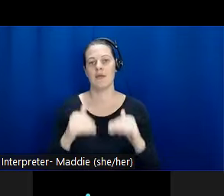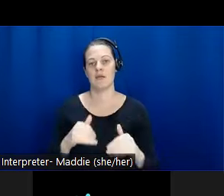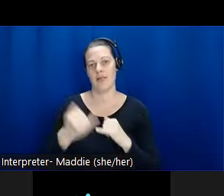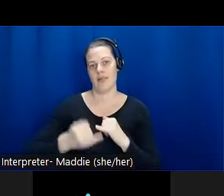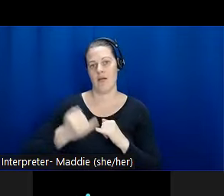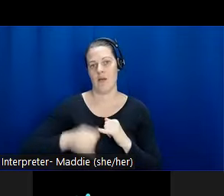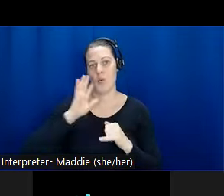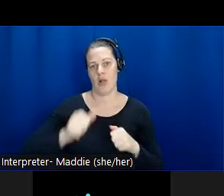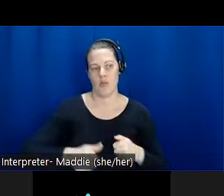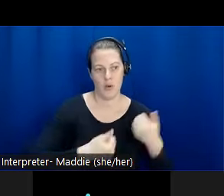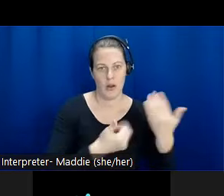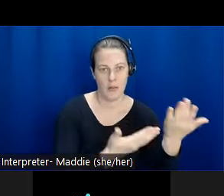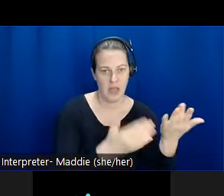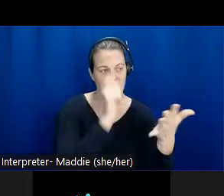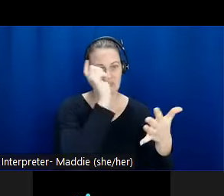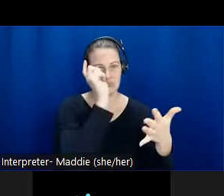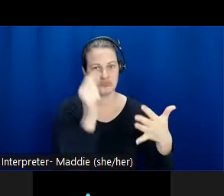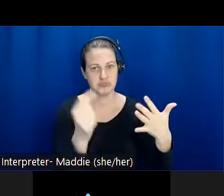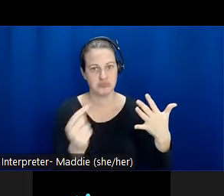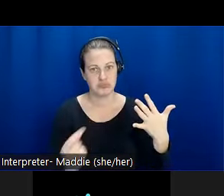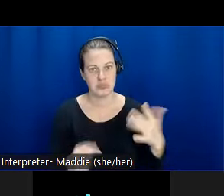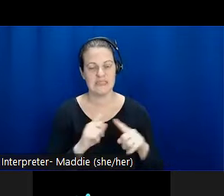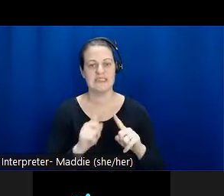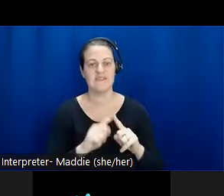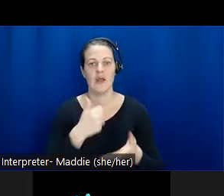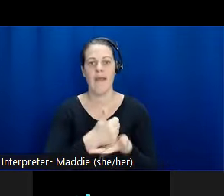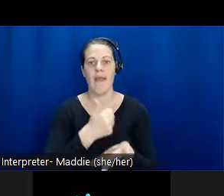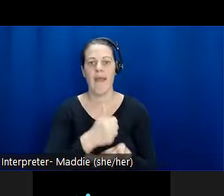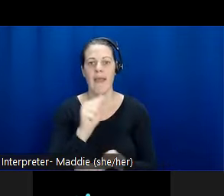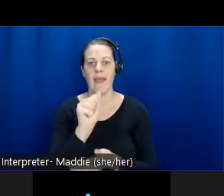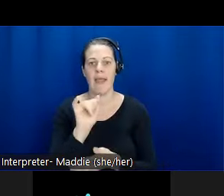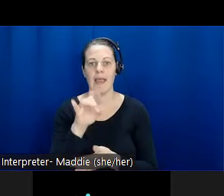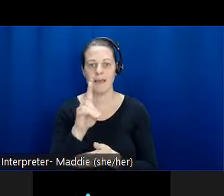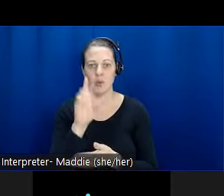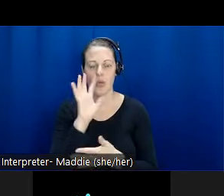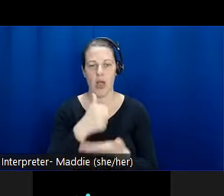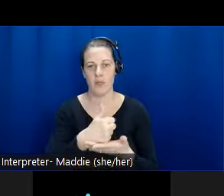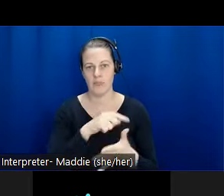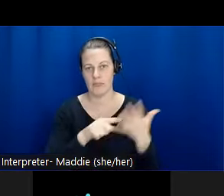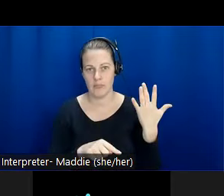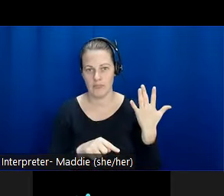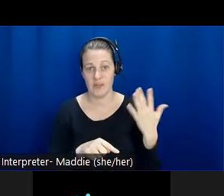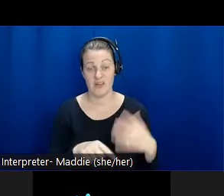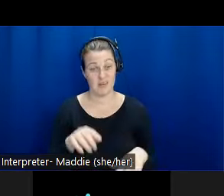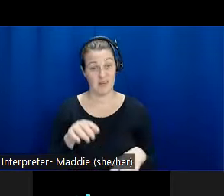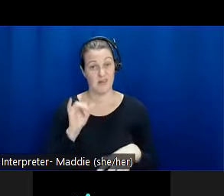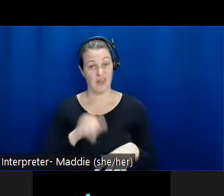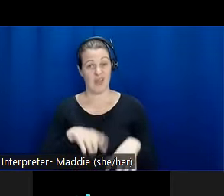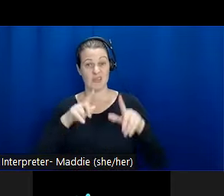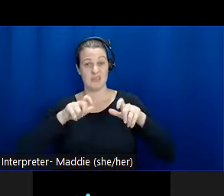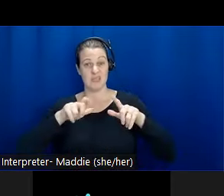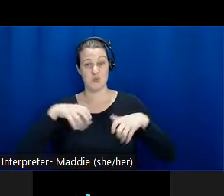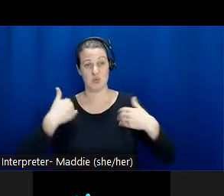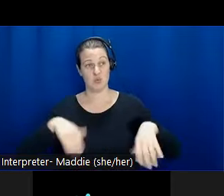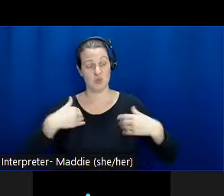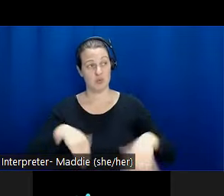and demonstrations of various low vision aids. And so these examinations are pretty long. They can last between